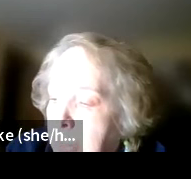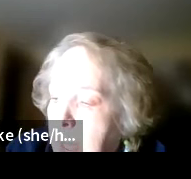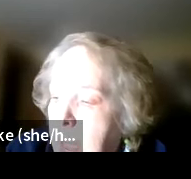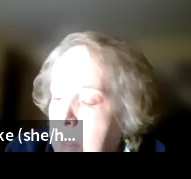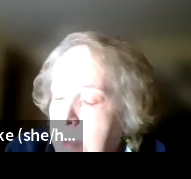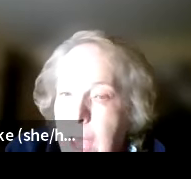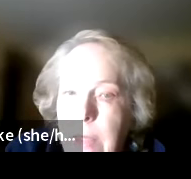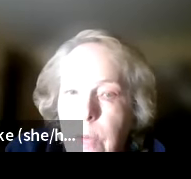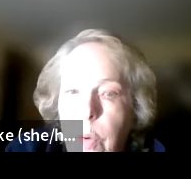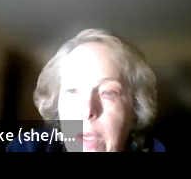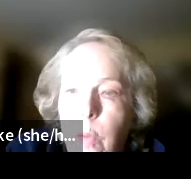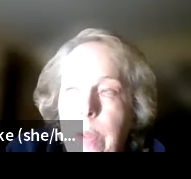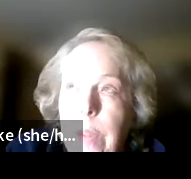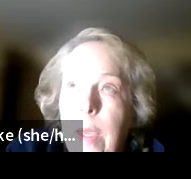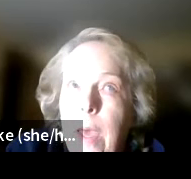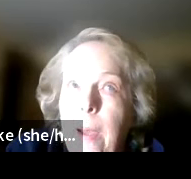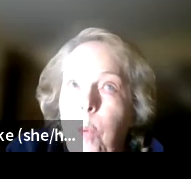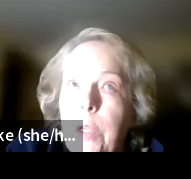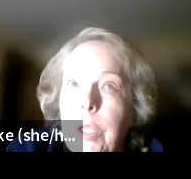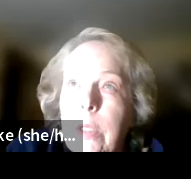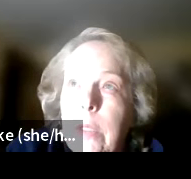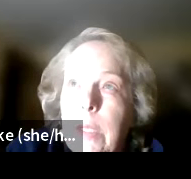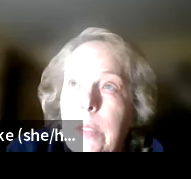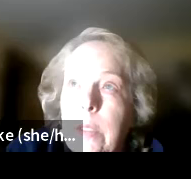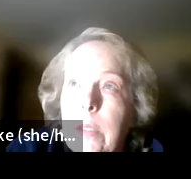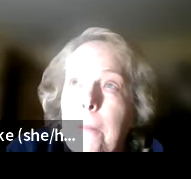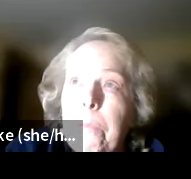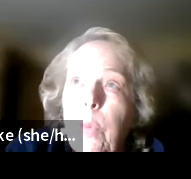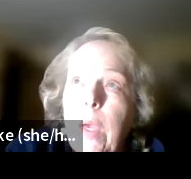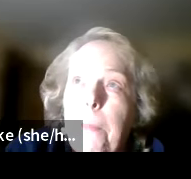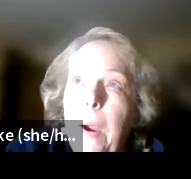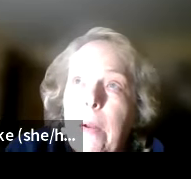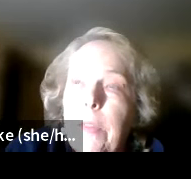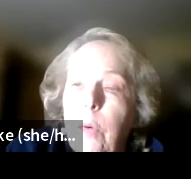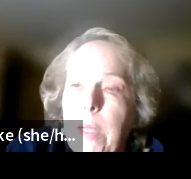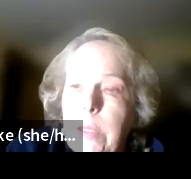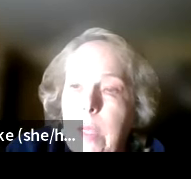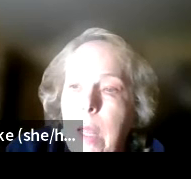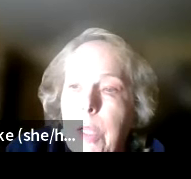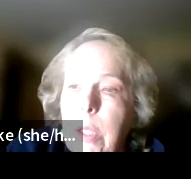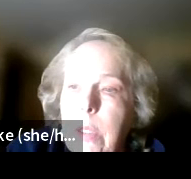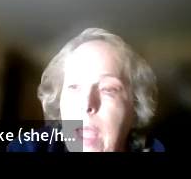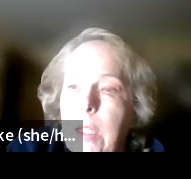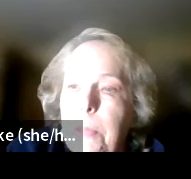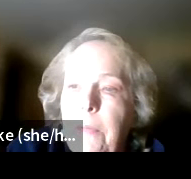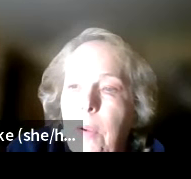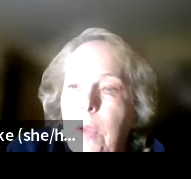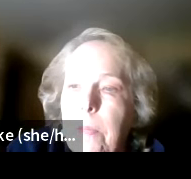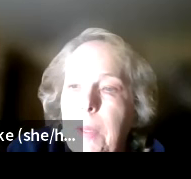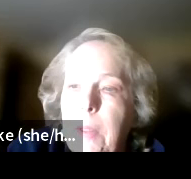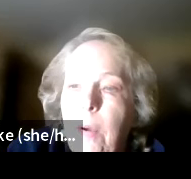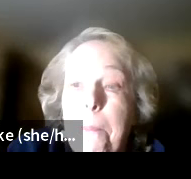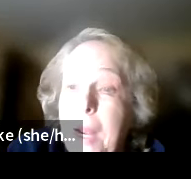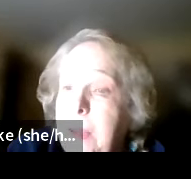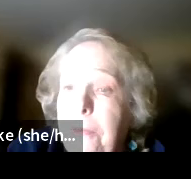well. And the fact that working with the Washington Listens, we are part of the crisis connections and it's been very